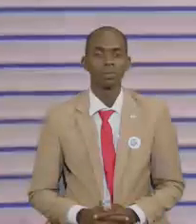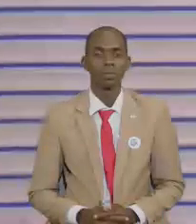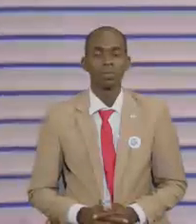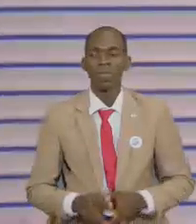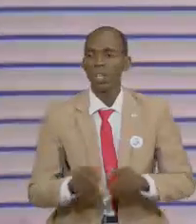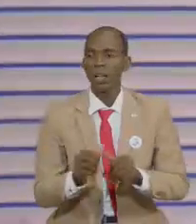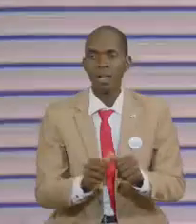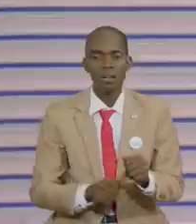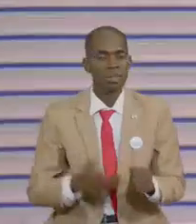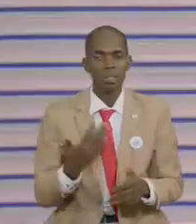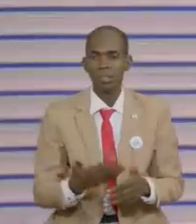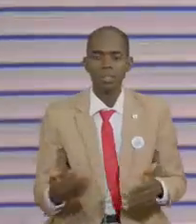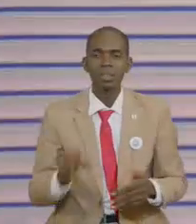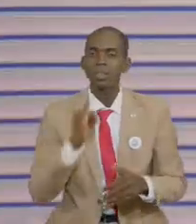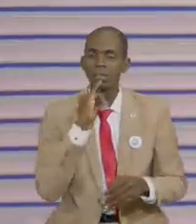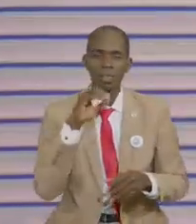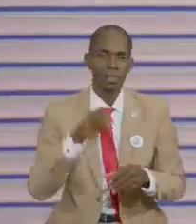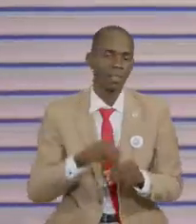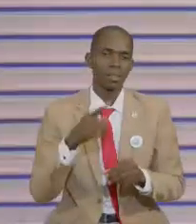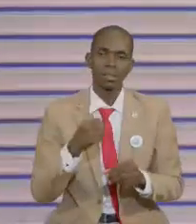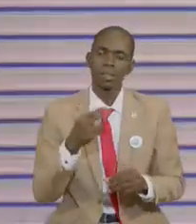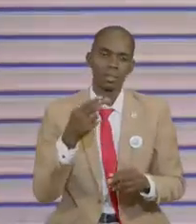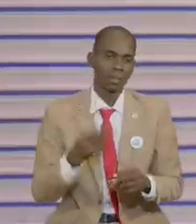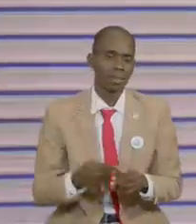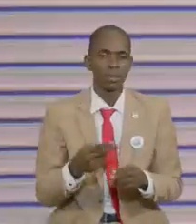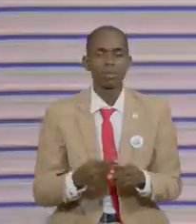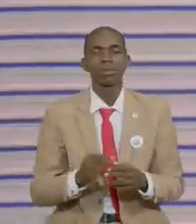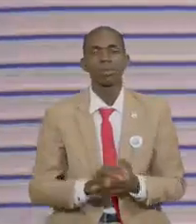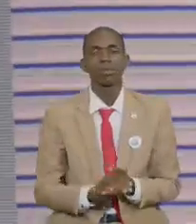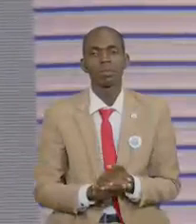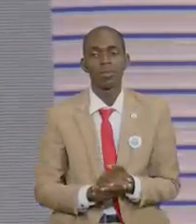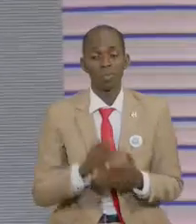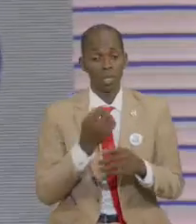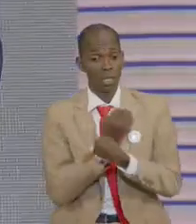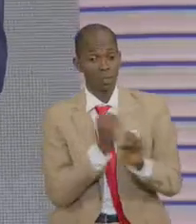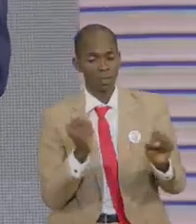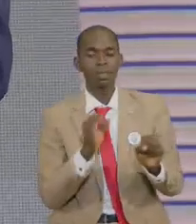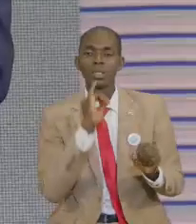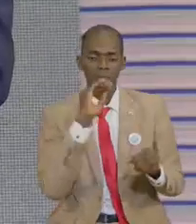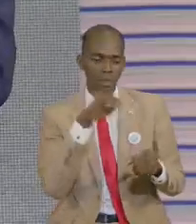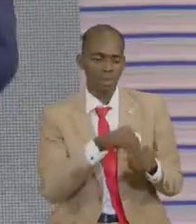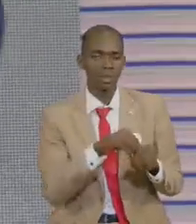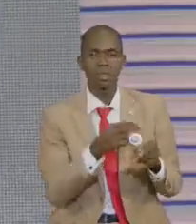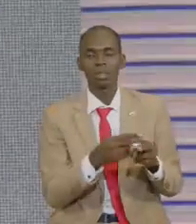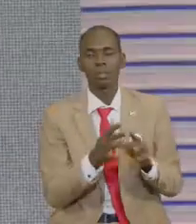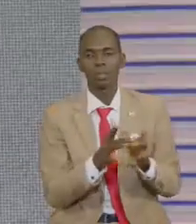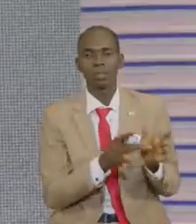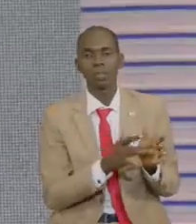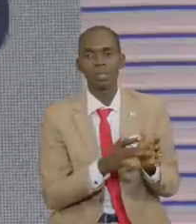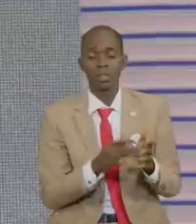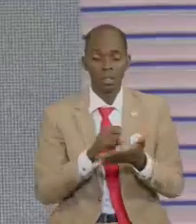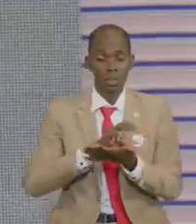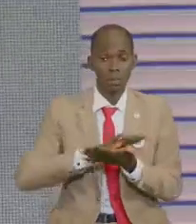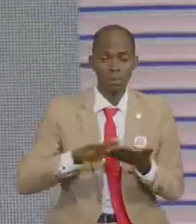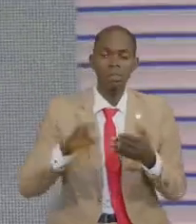Everything is in the name. The salvation is in the name. The sanctification,